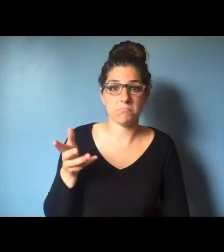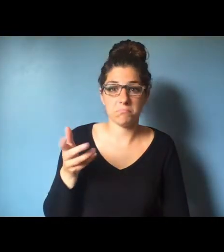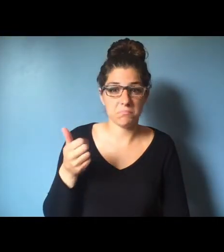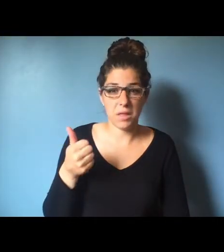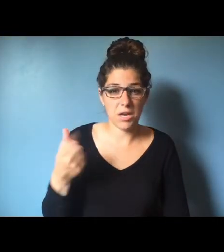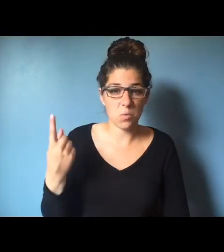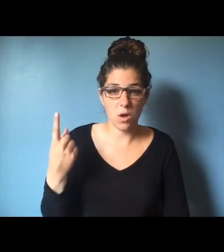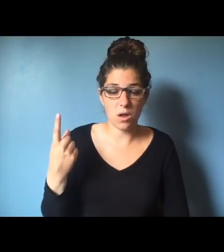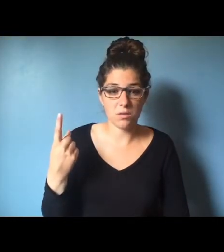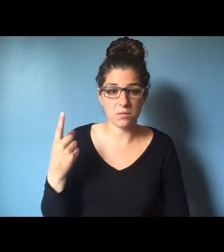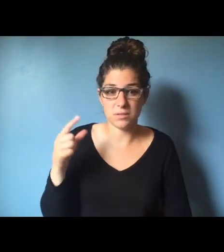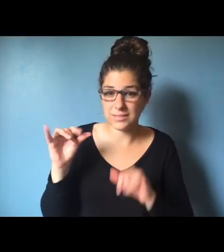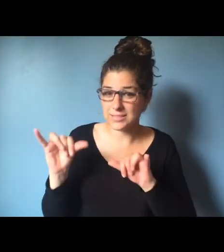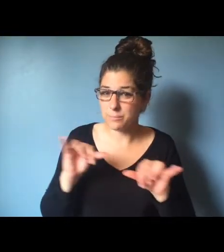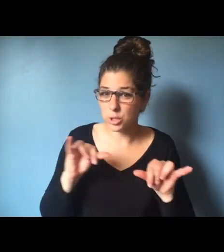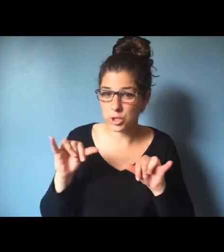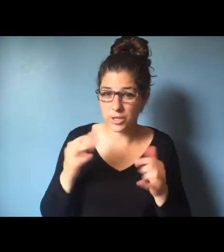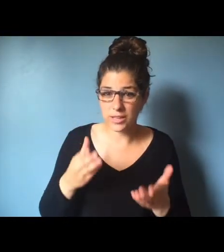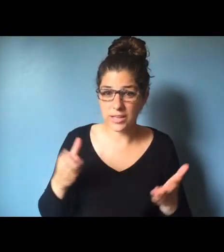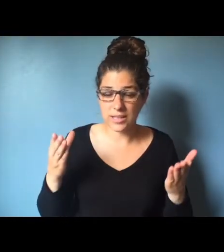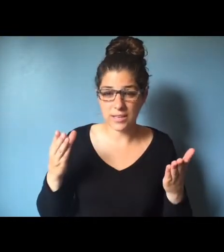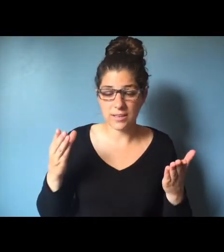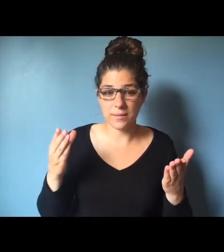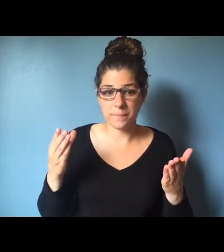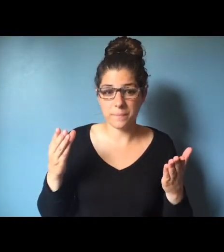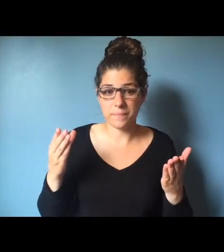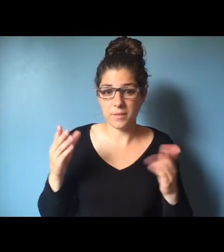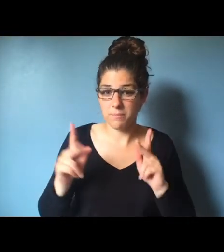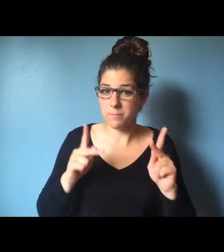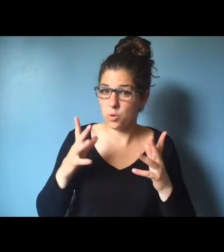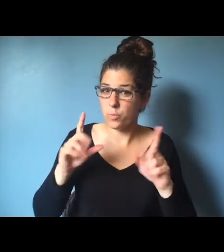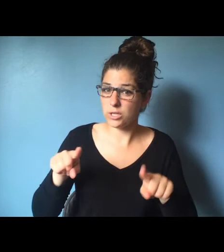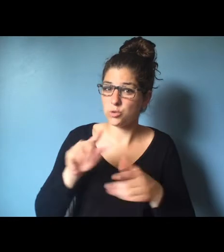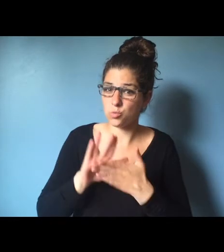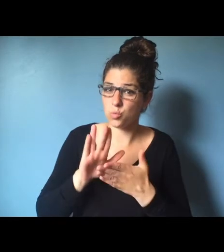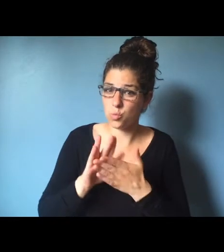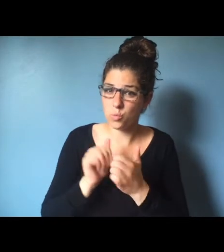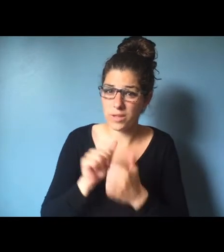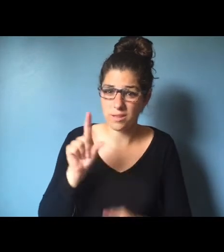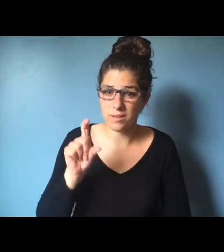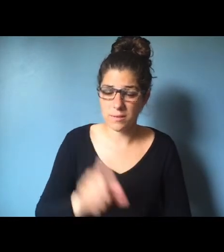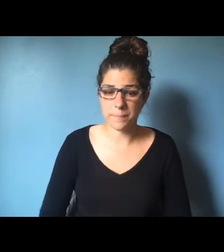getting you on similar playing field as some of the people you went to school with?